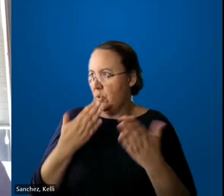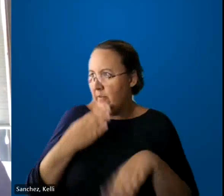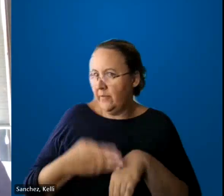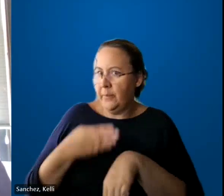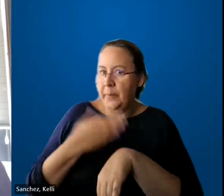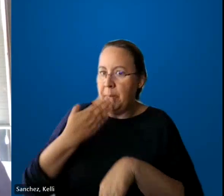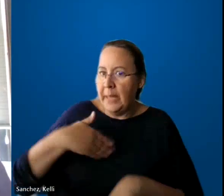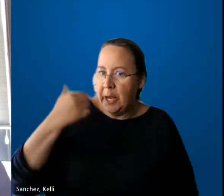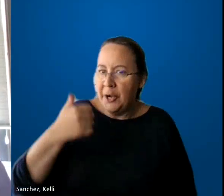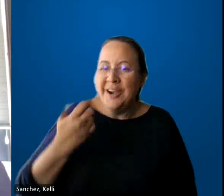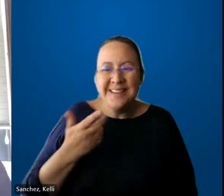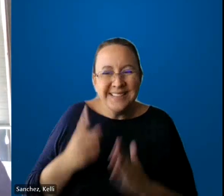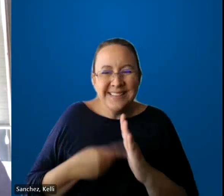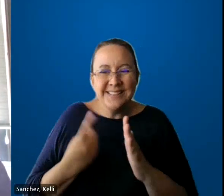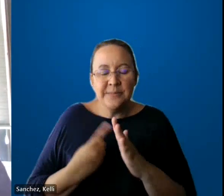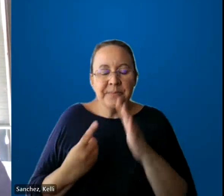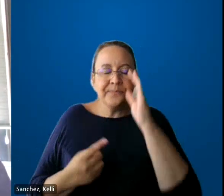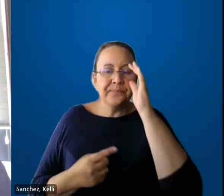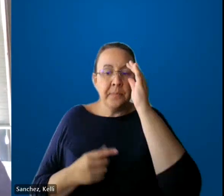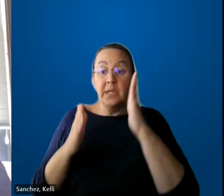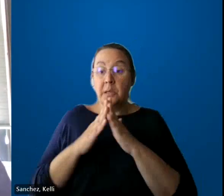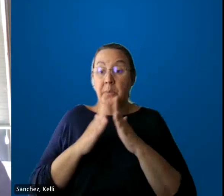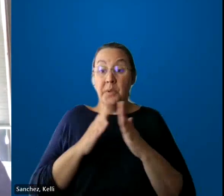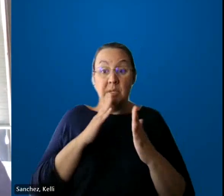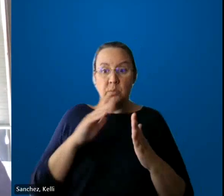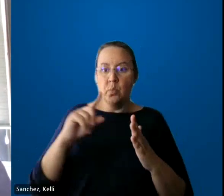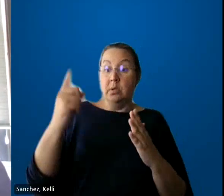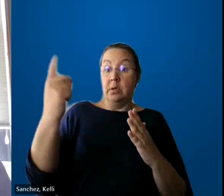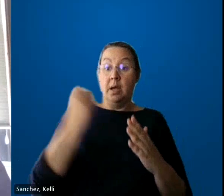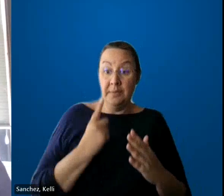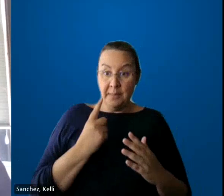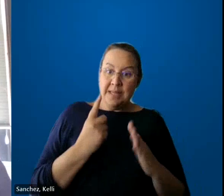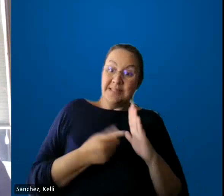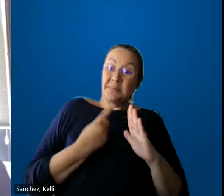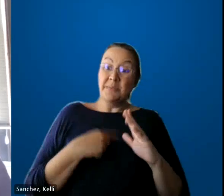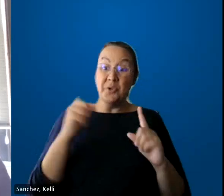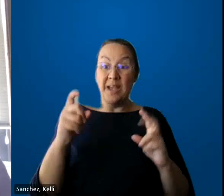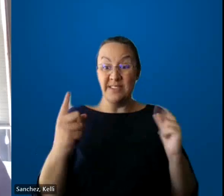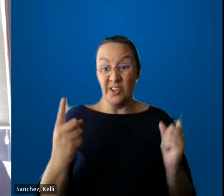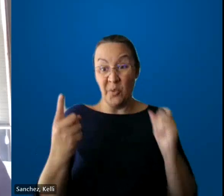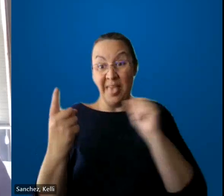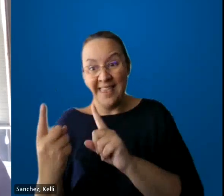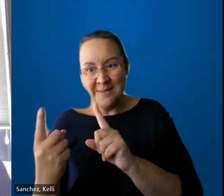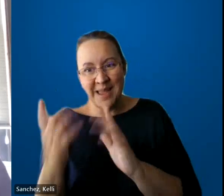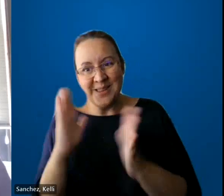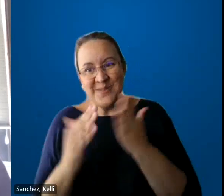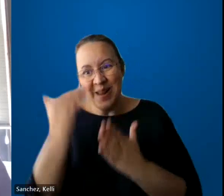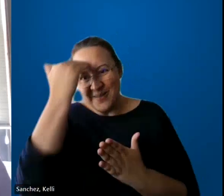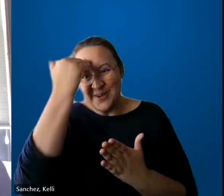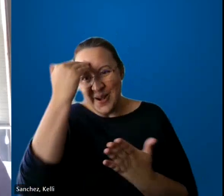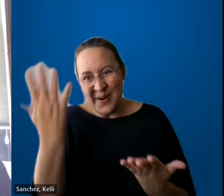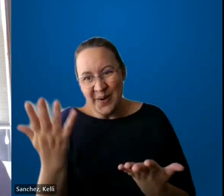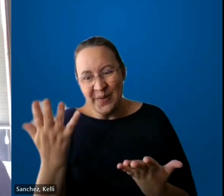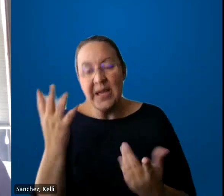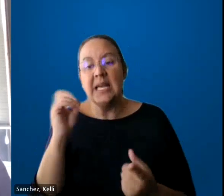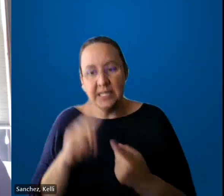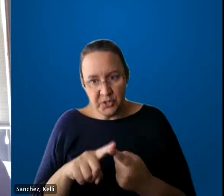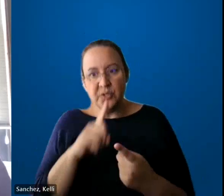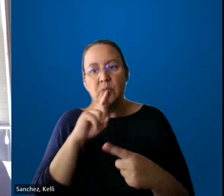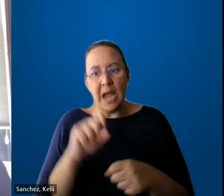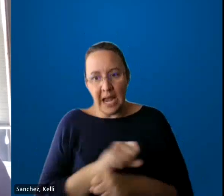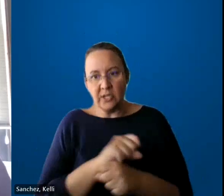what? Because sometimes communities come to you. Sometimes you have to go to them, right? And you're not going to know what communities those are until you